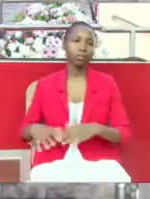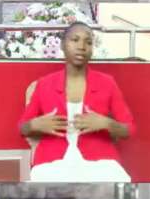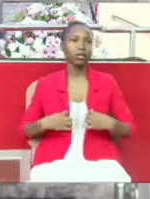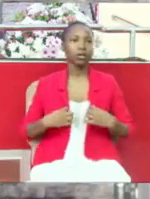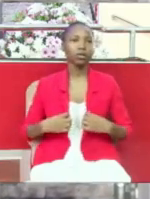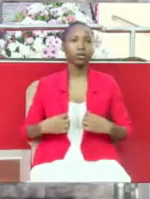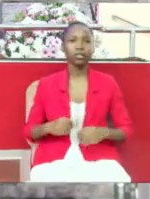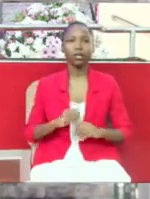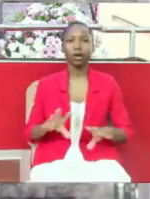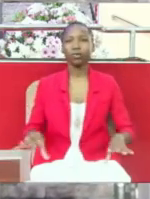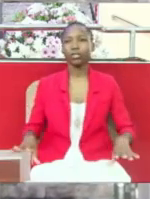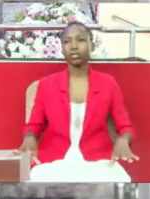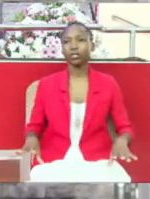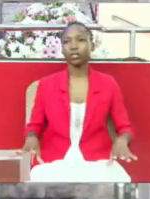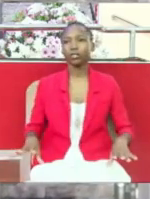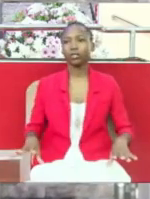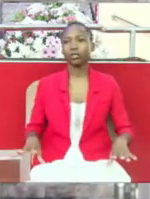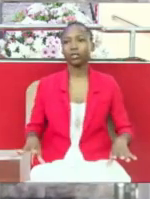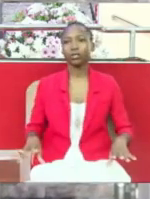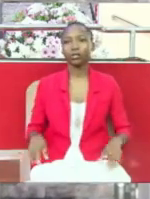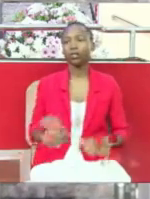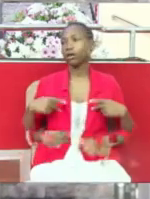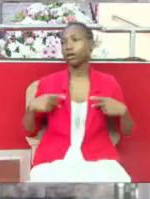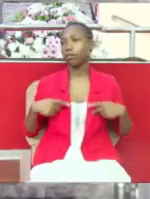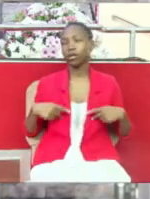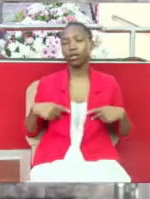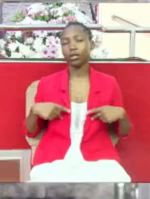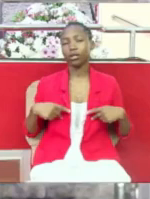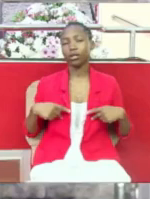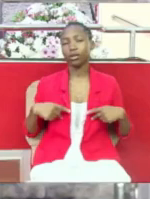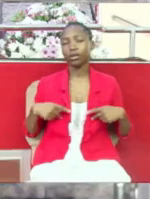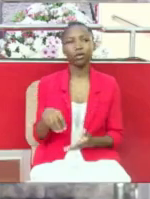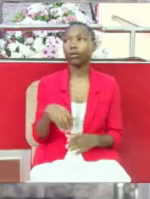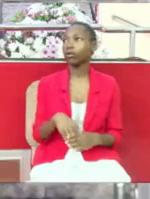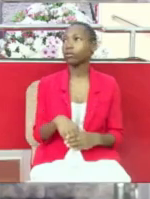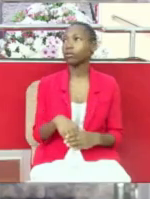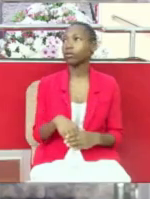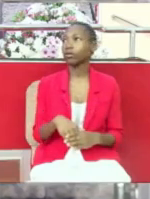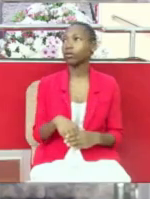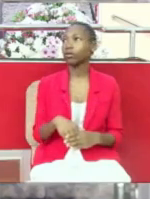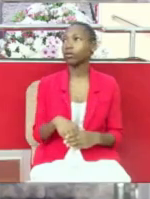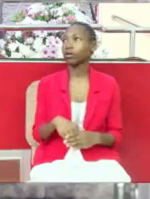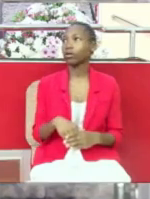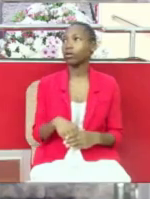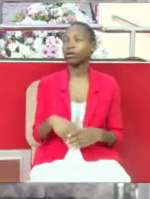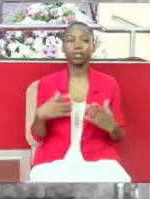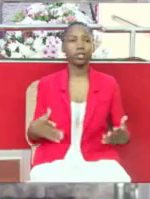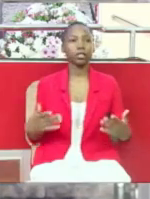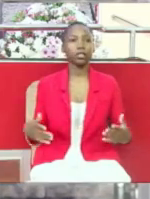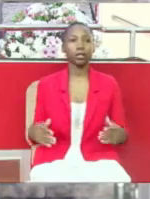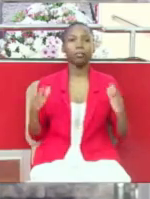Kutandaza yale mavazi. For someone to walk on. Kwa mtu atembelee. Was more than just an act. Ilikuwa ni zaidi ya kitendo. So spreading